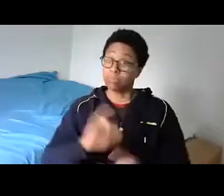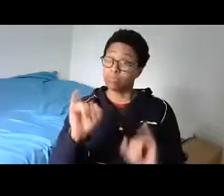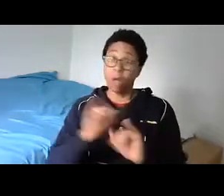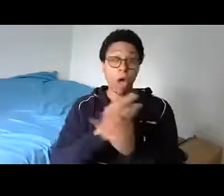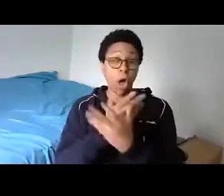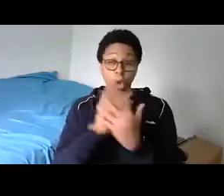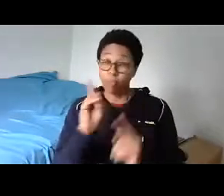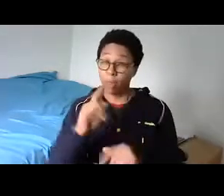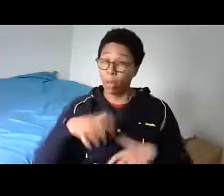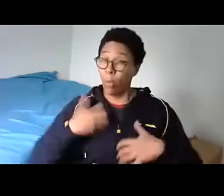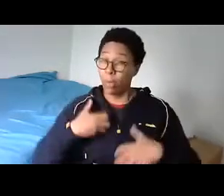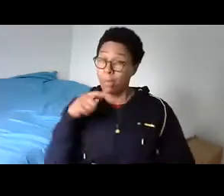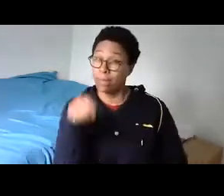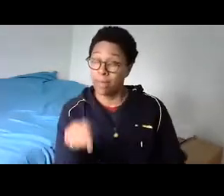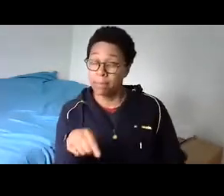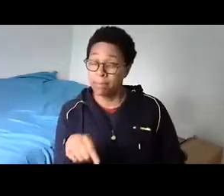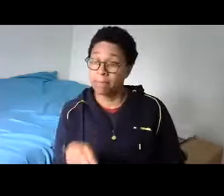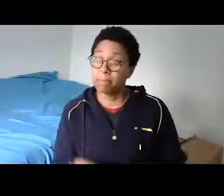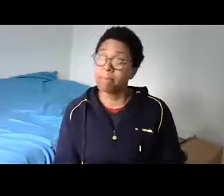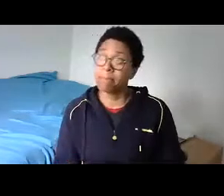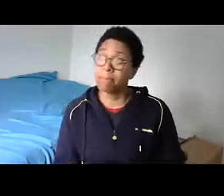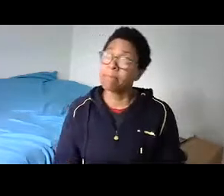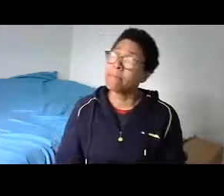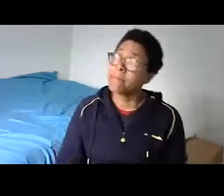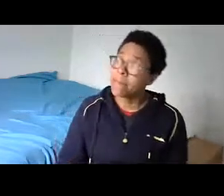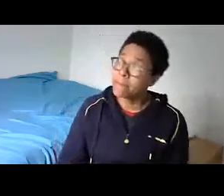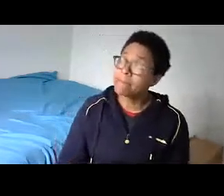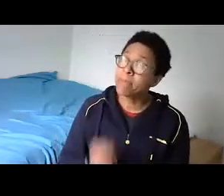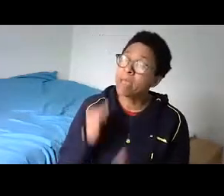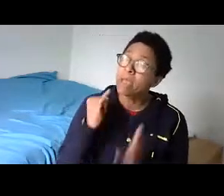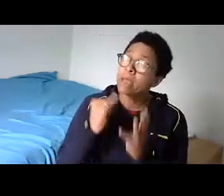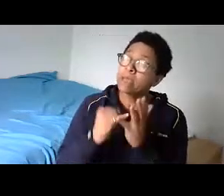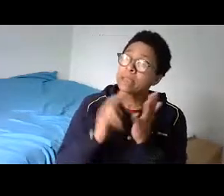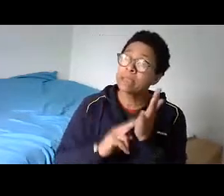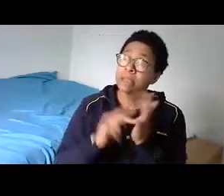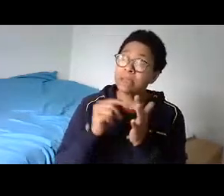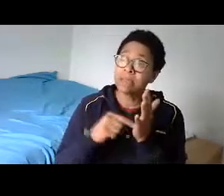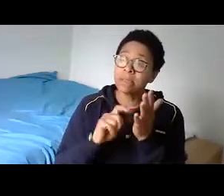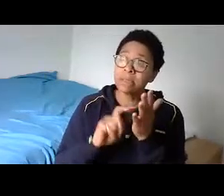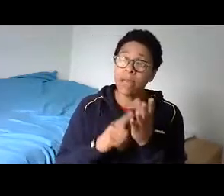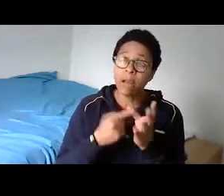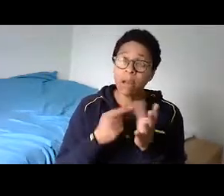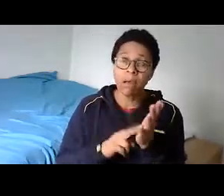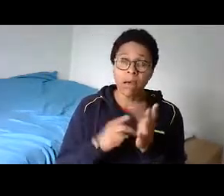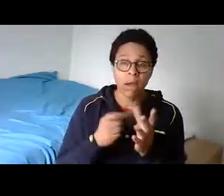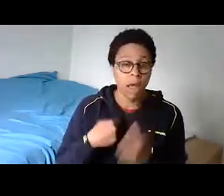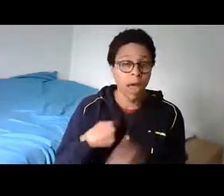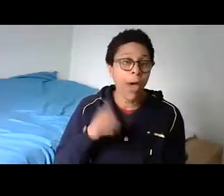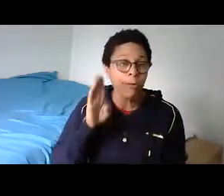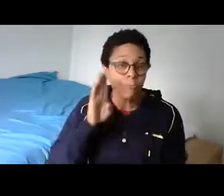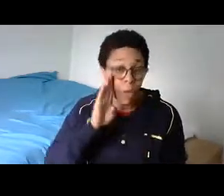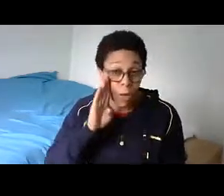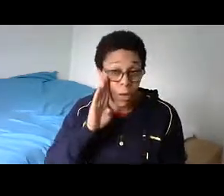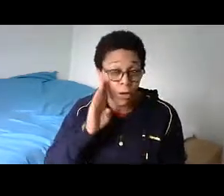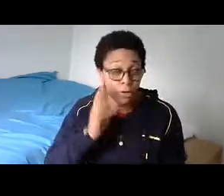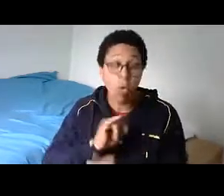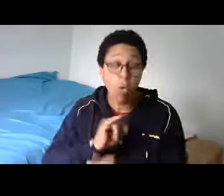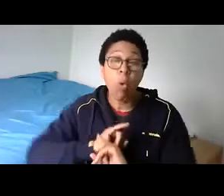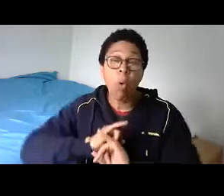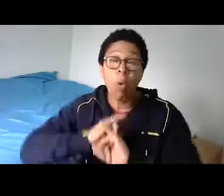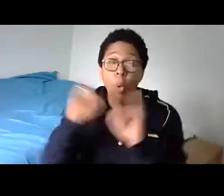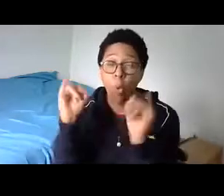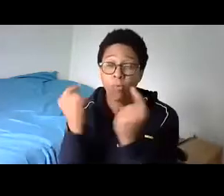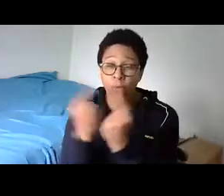bad. Yeah, I've heard tales about awful things about Clarion. I can